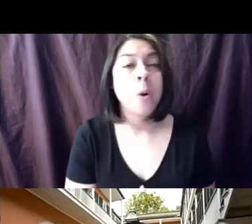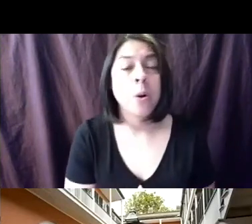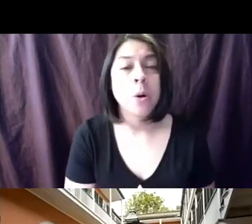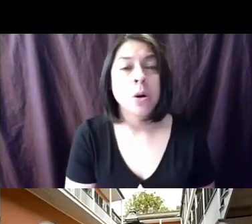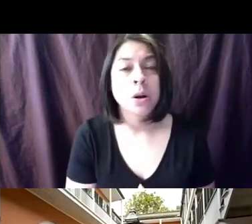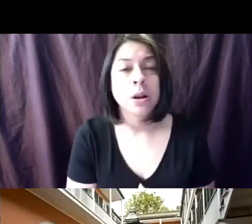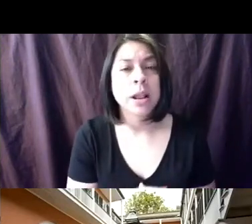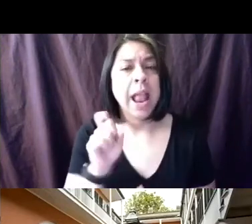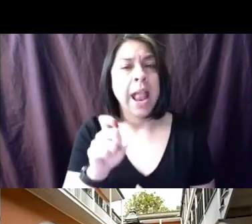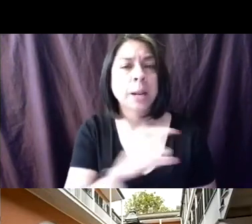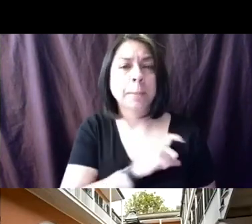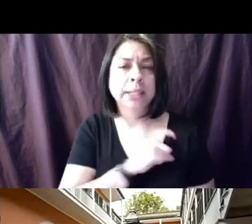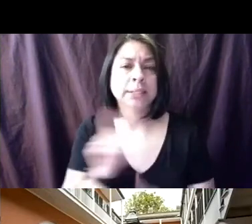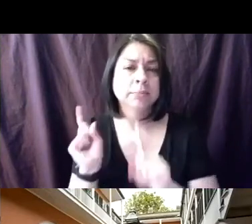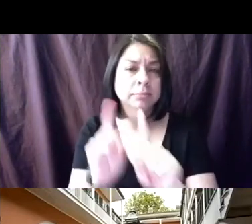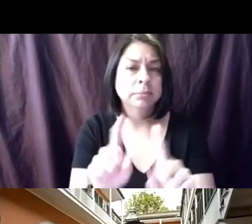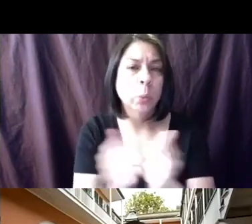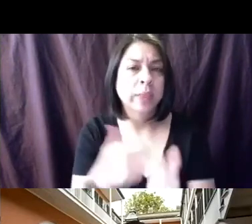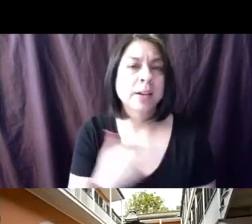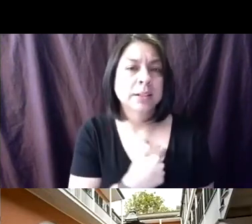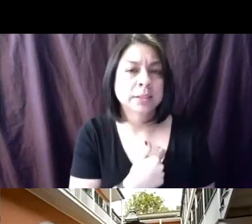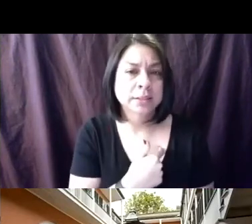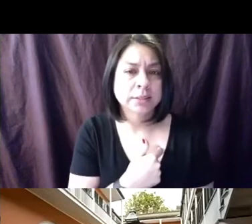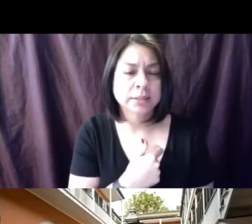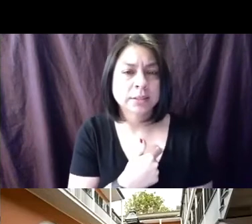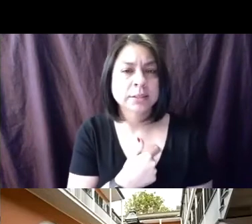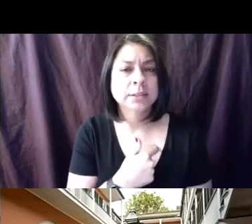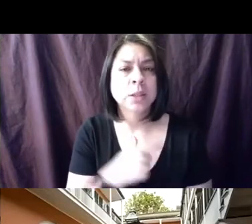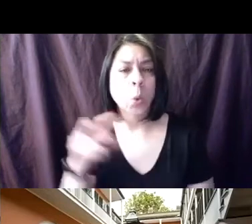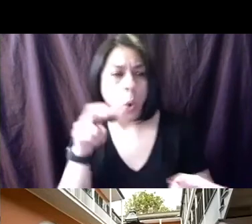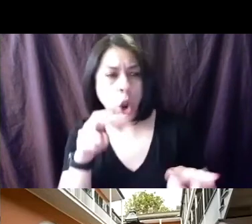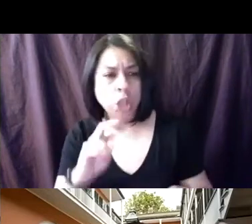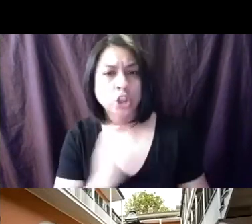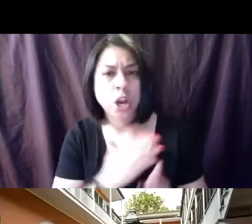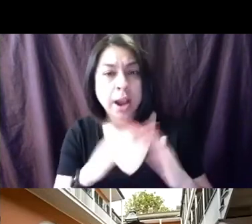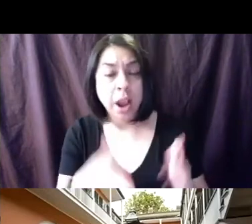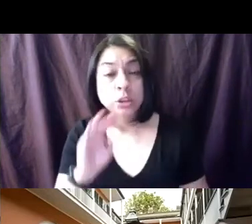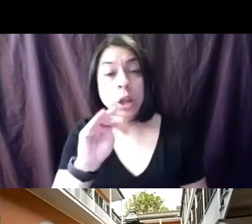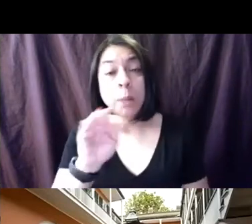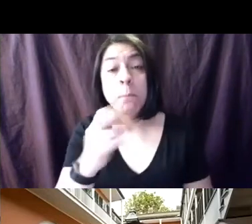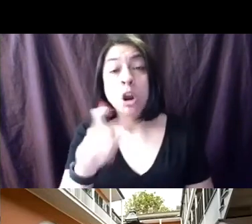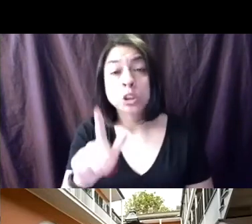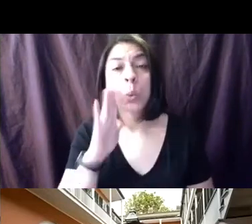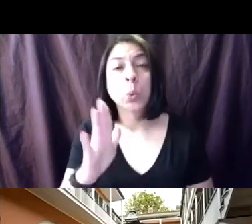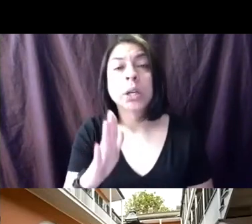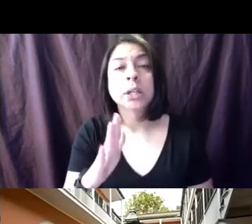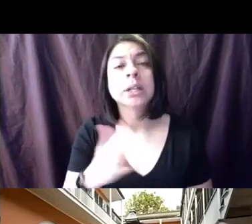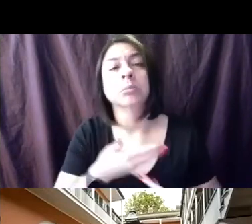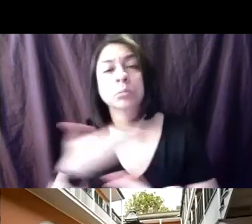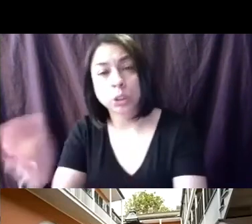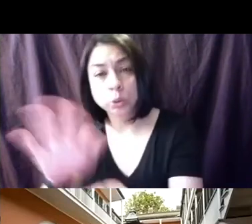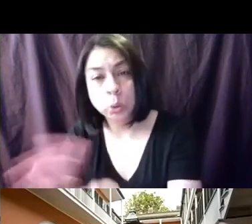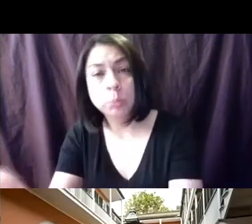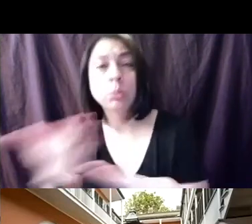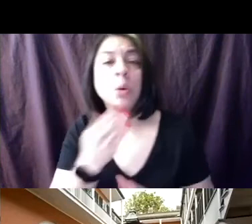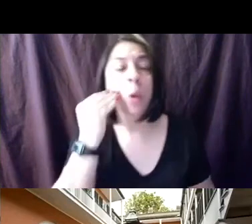we were chaperoned by a police car that was watching our household. The marshals would bring us to school and bring us home, but the New